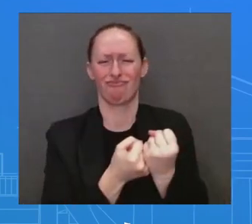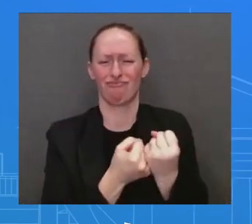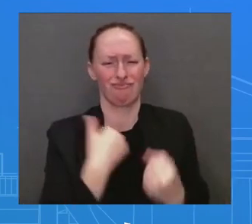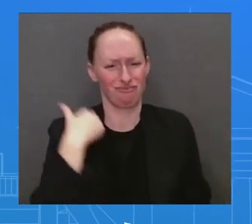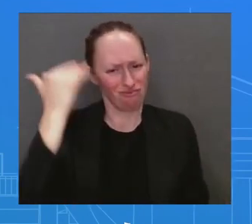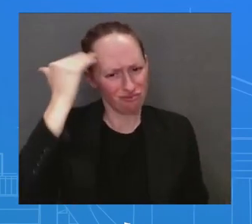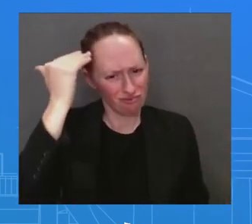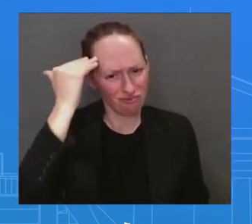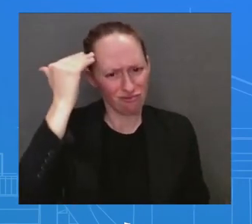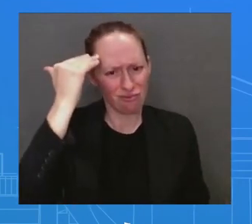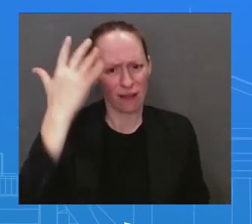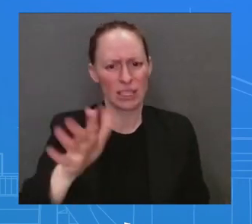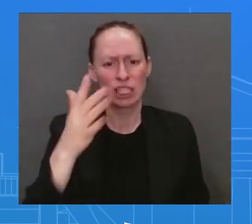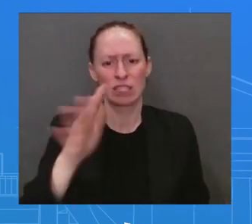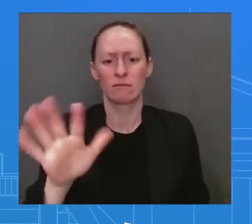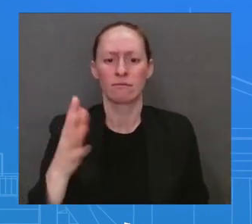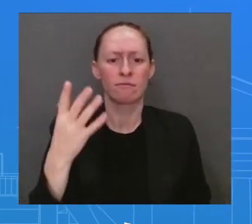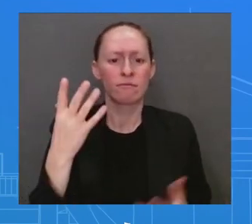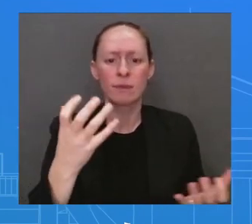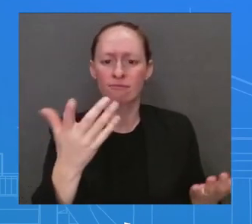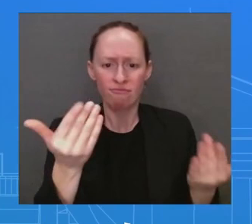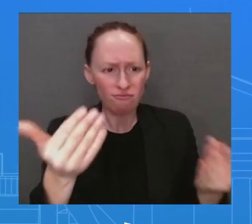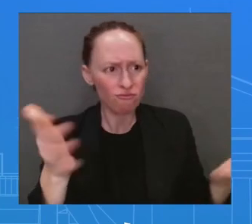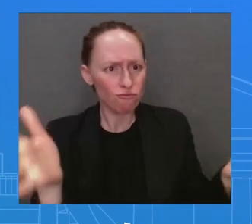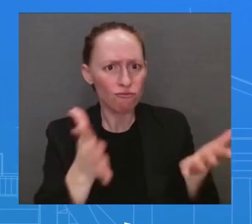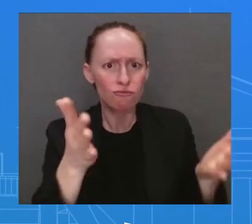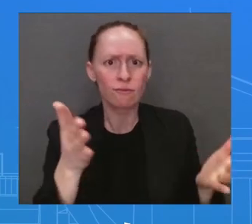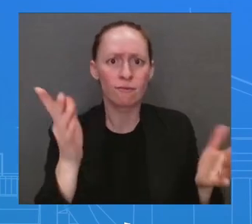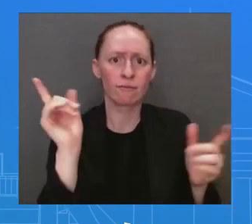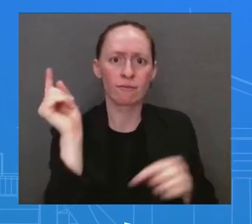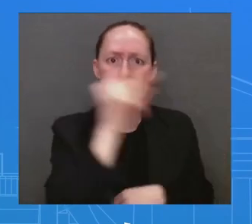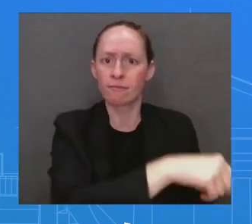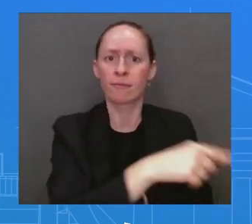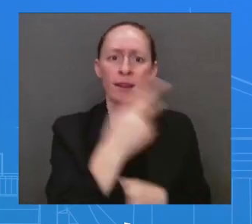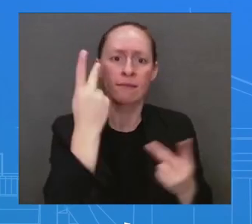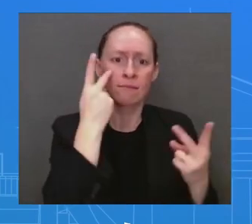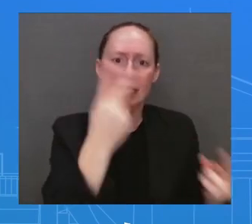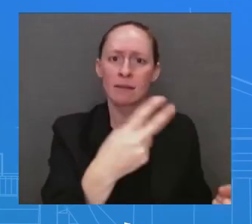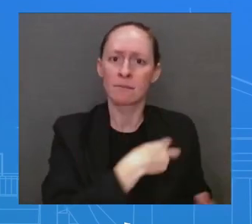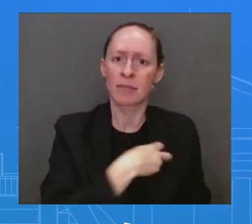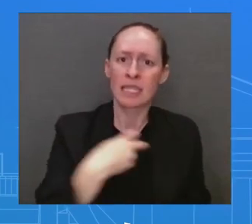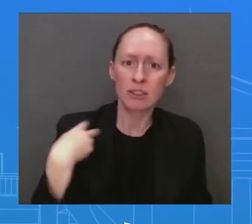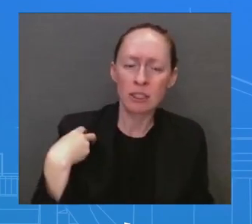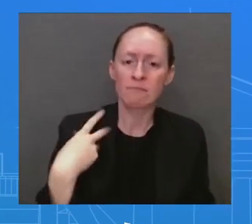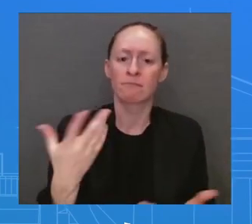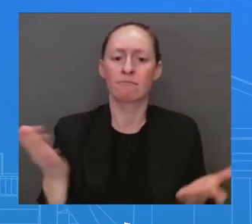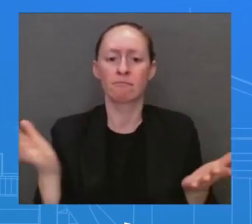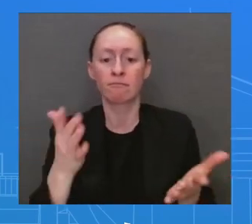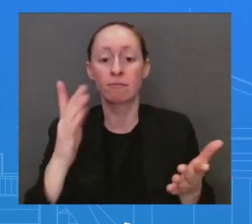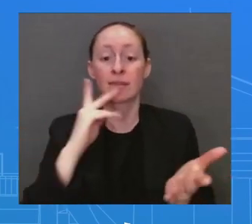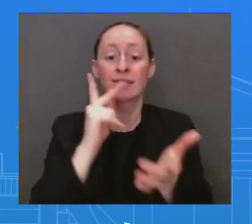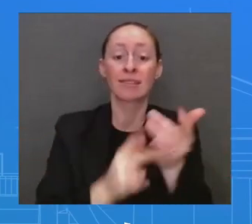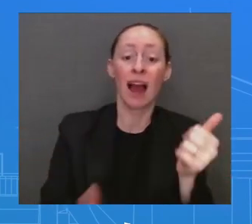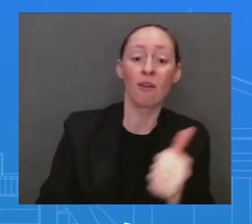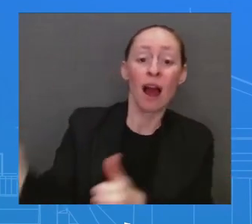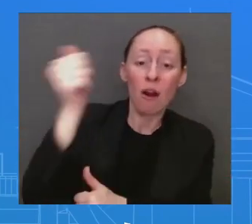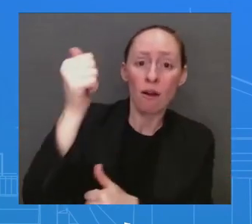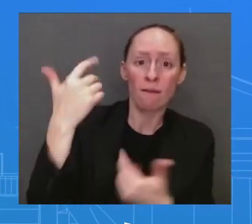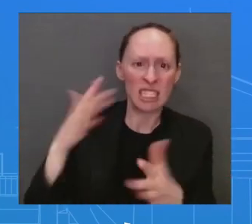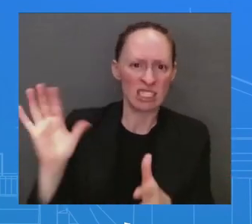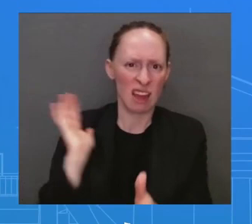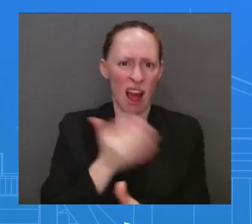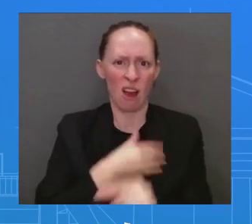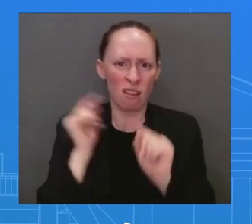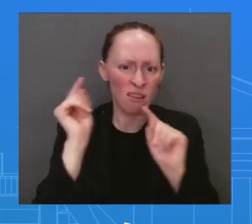Three cabinet secretaries and Special Envoy Kerry. Of course, Jake Sullivan's going to be having, and the Secretary of State's going to be having meetings later